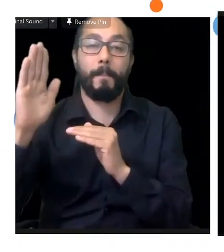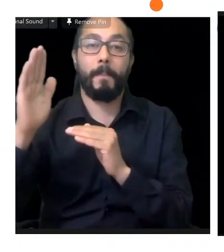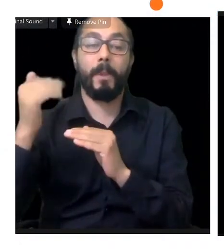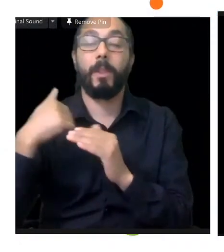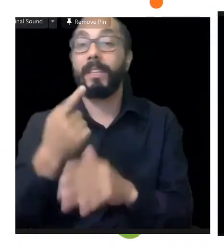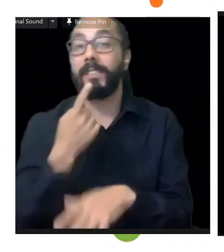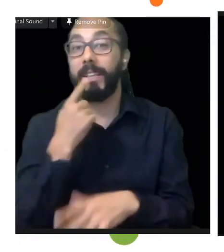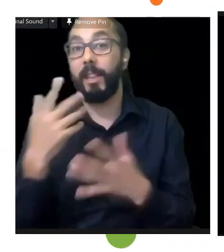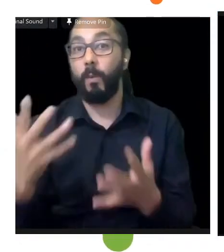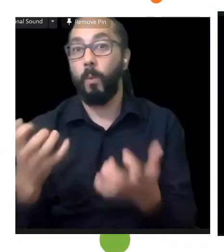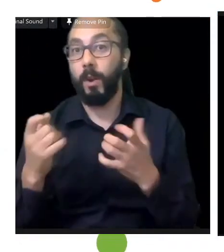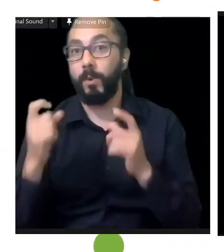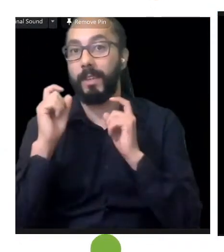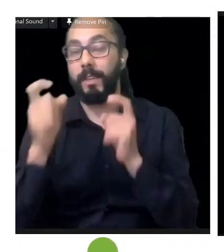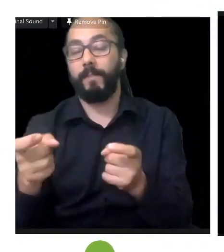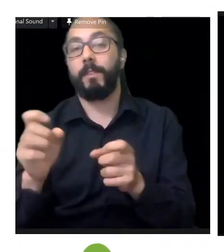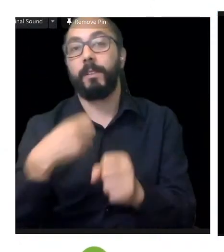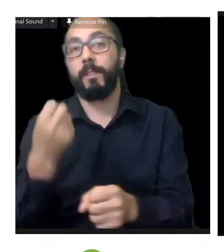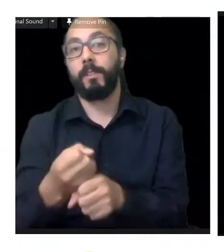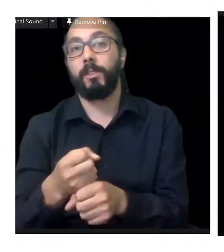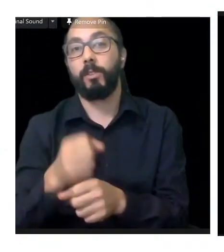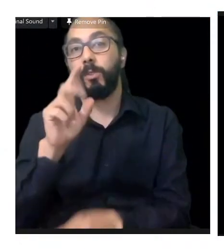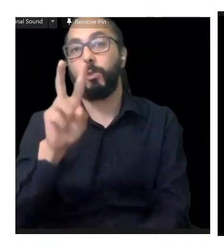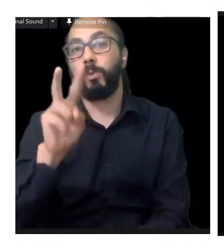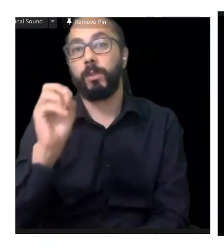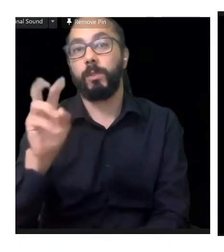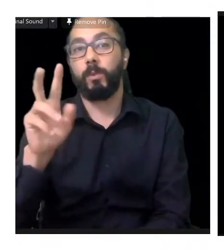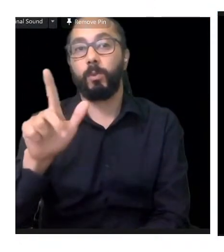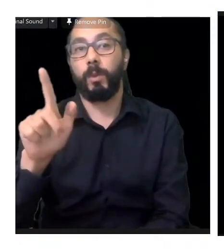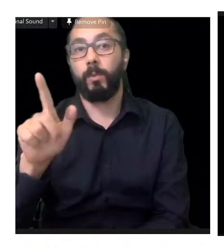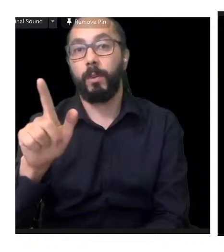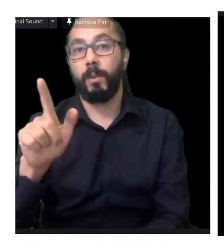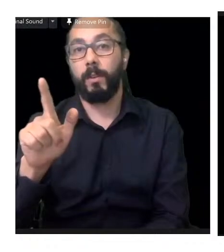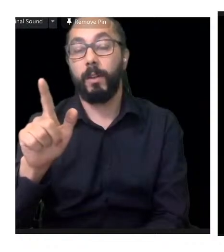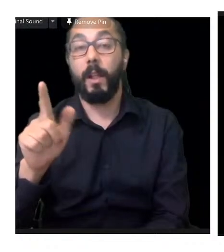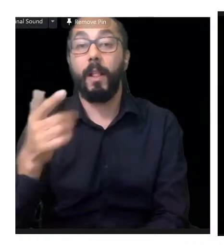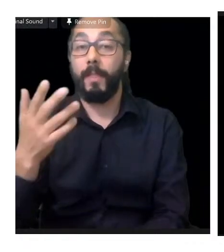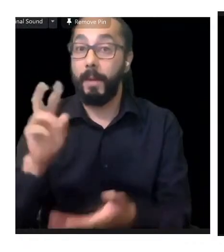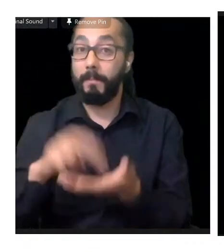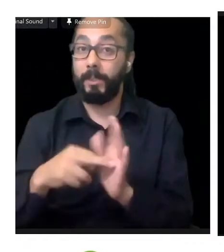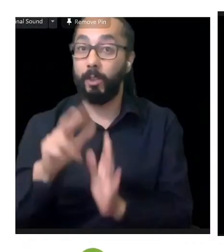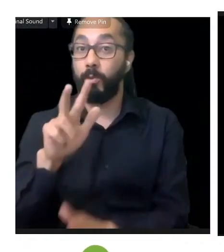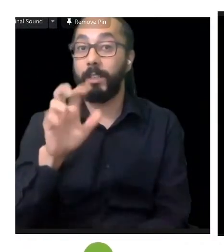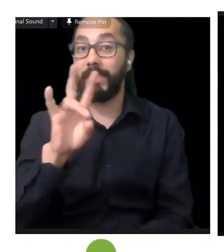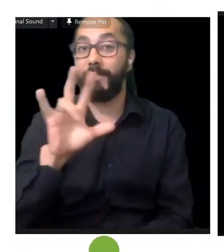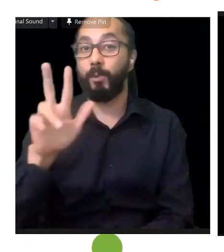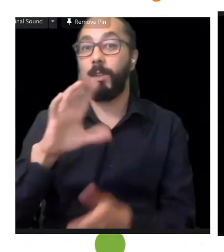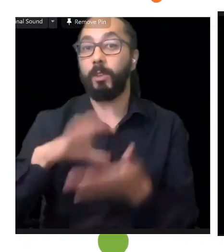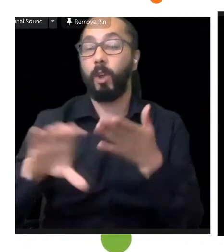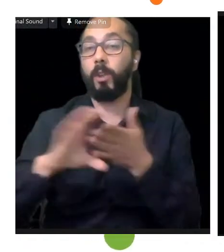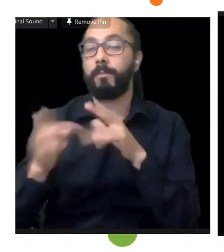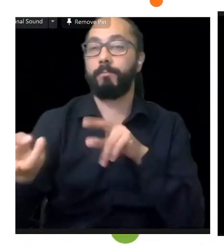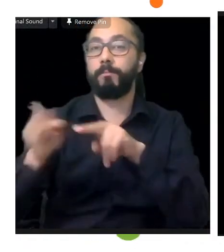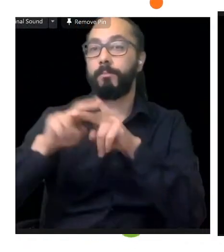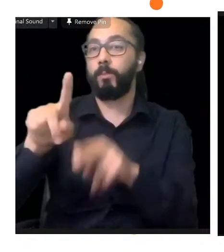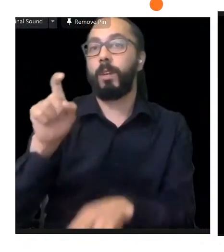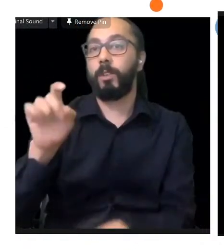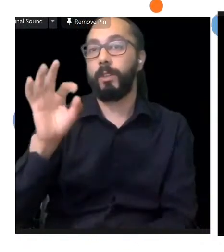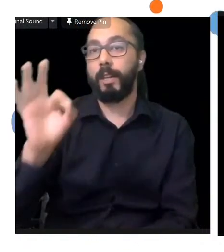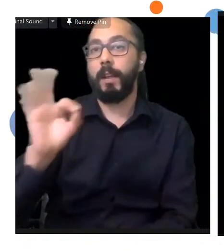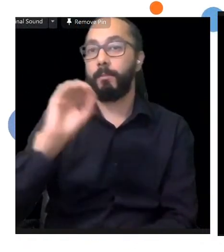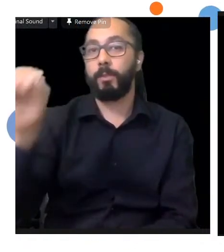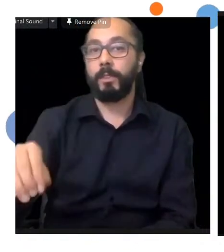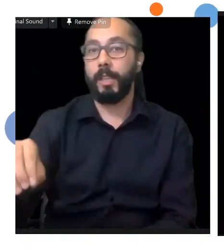give in 2021, $373, that's a 109% increase basically significantly